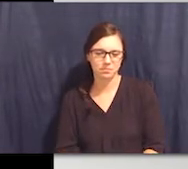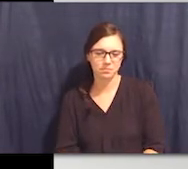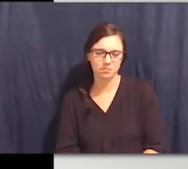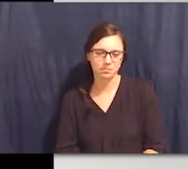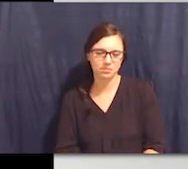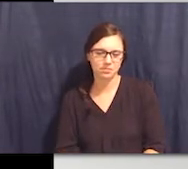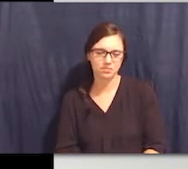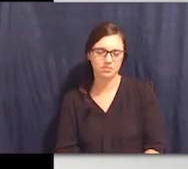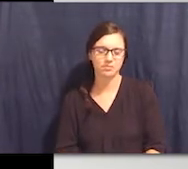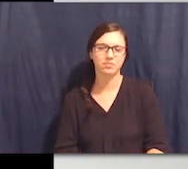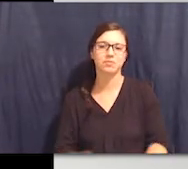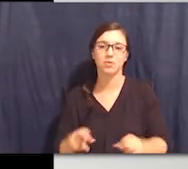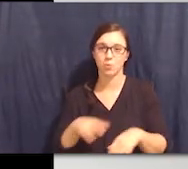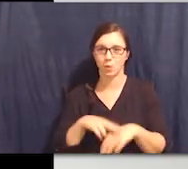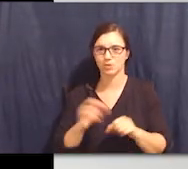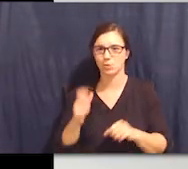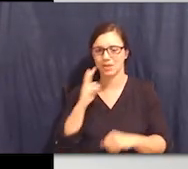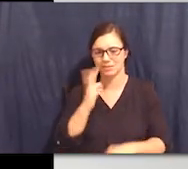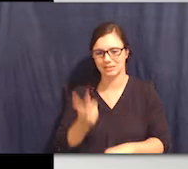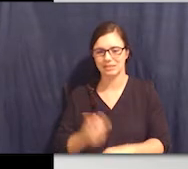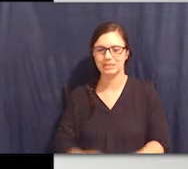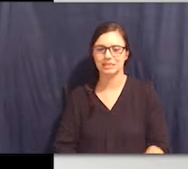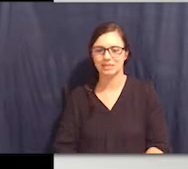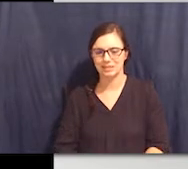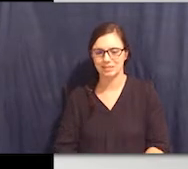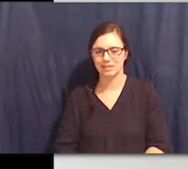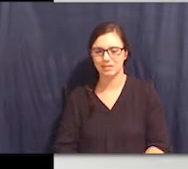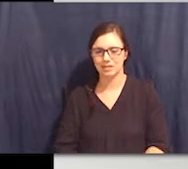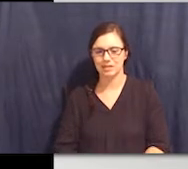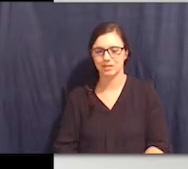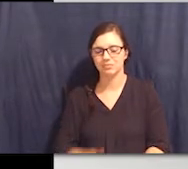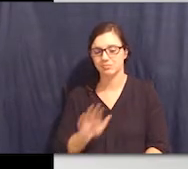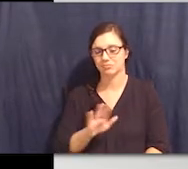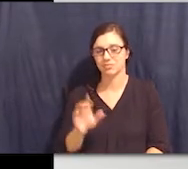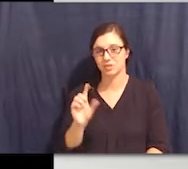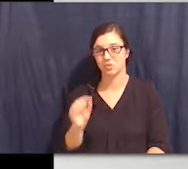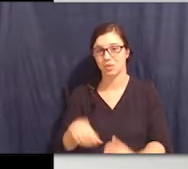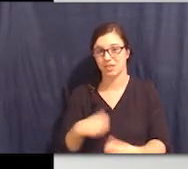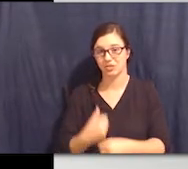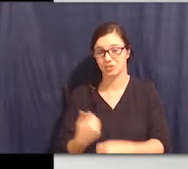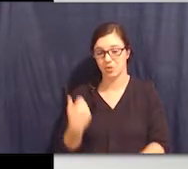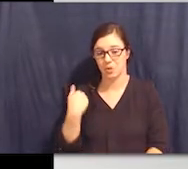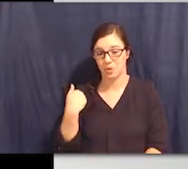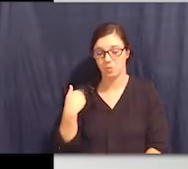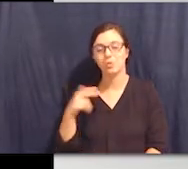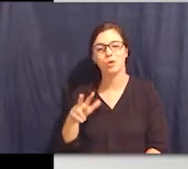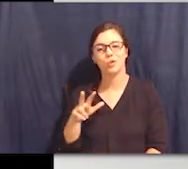And of course, you can see that about 20 years ago, you had a